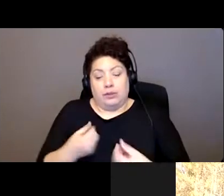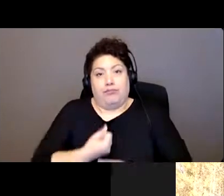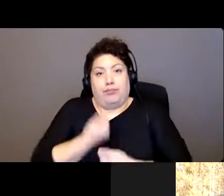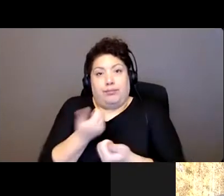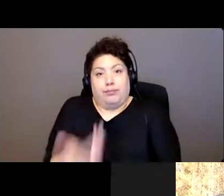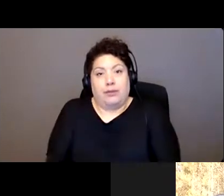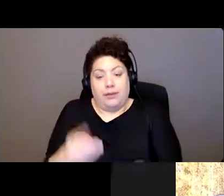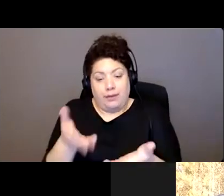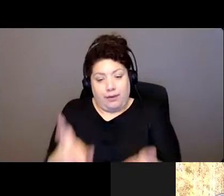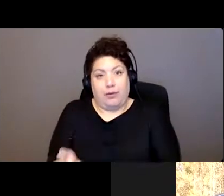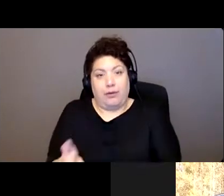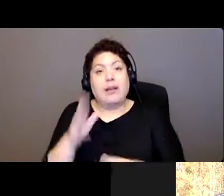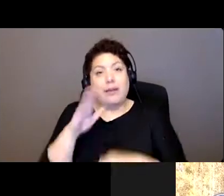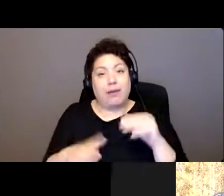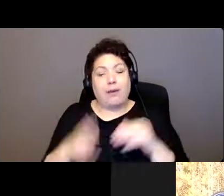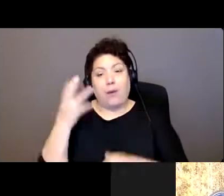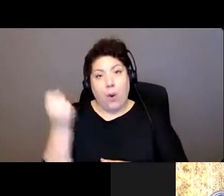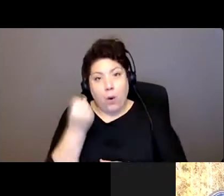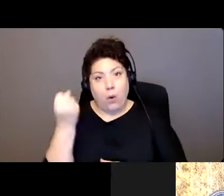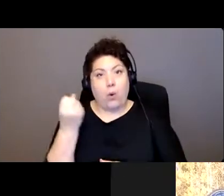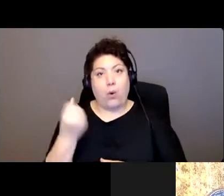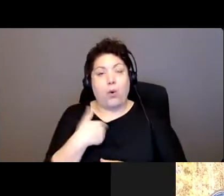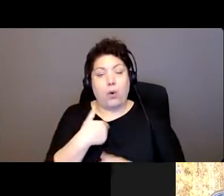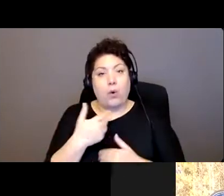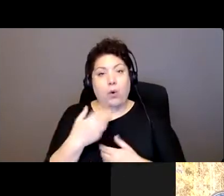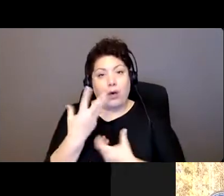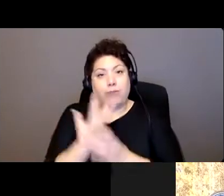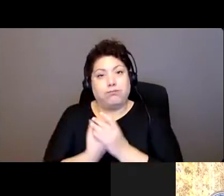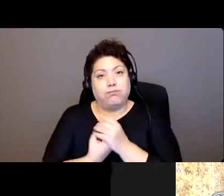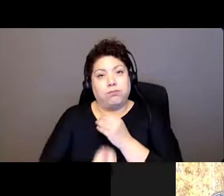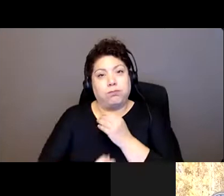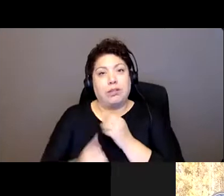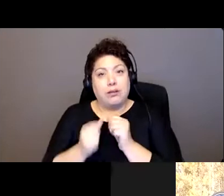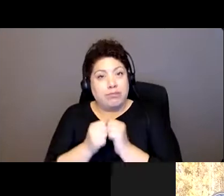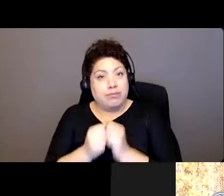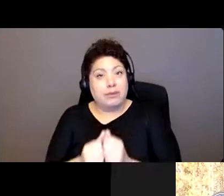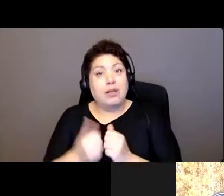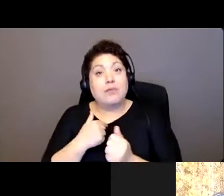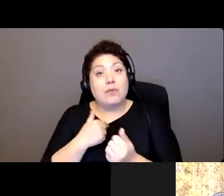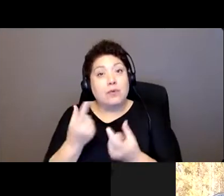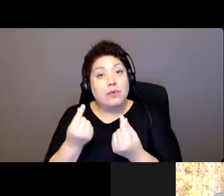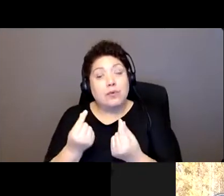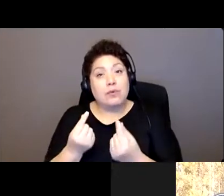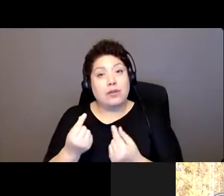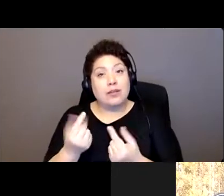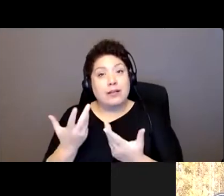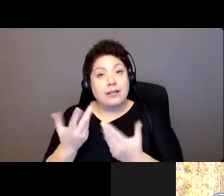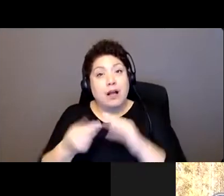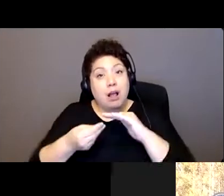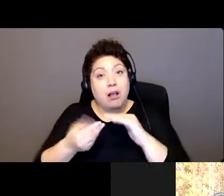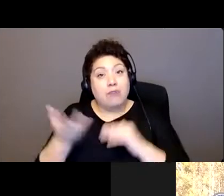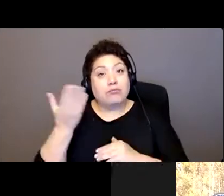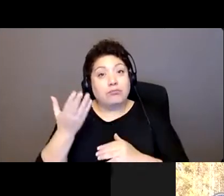24/7. I've learned to let go of those feelings and just to accept I am